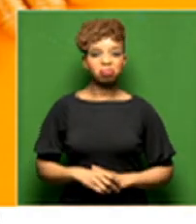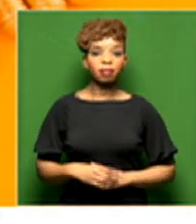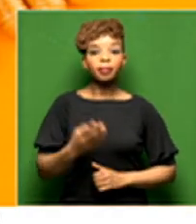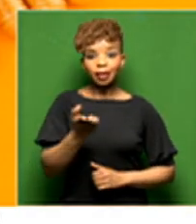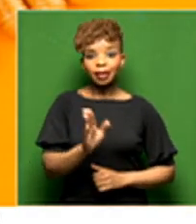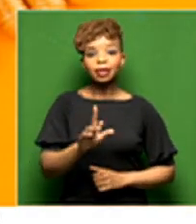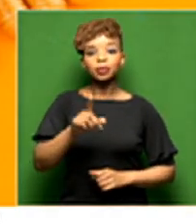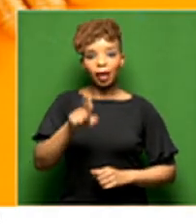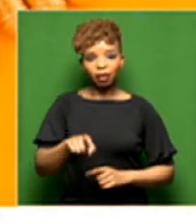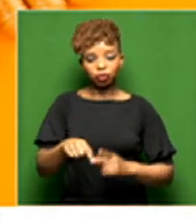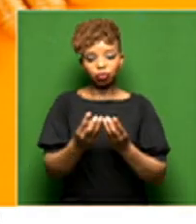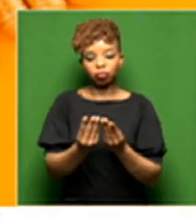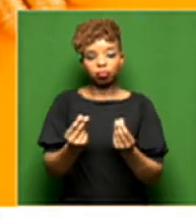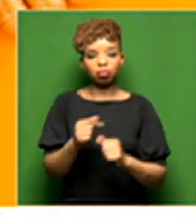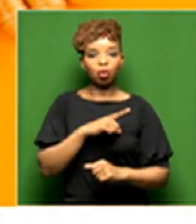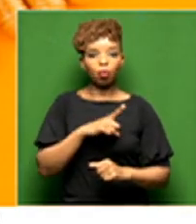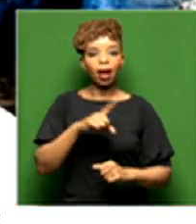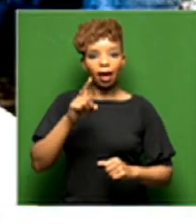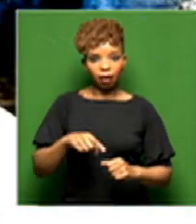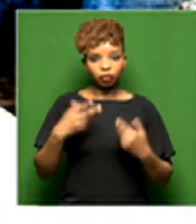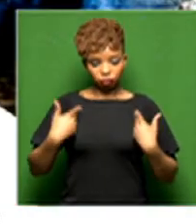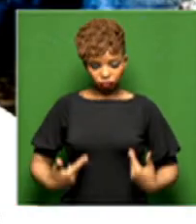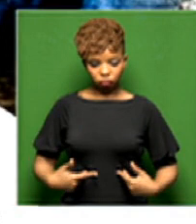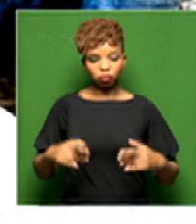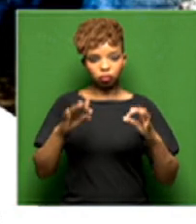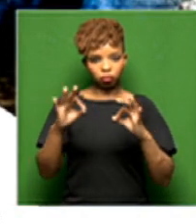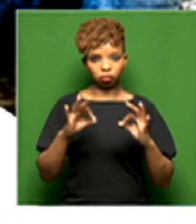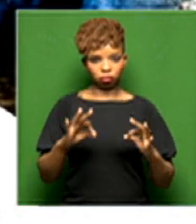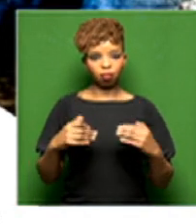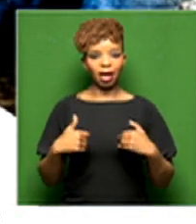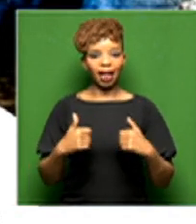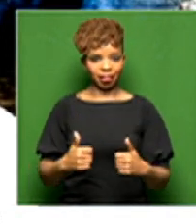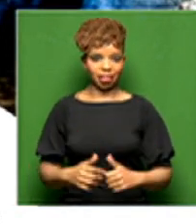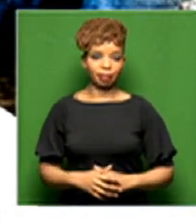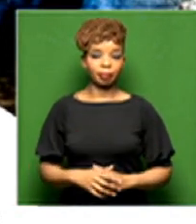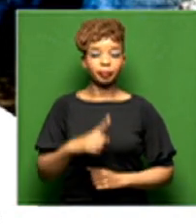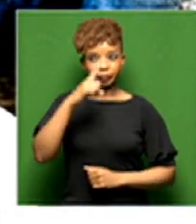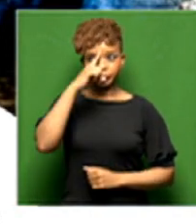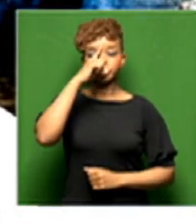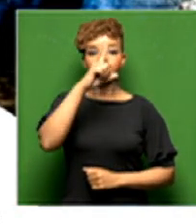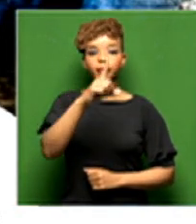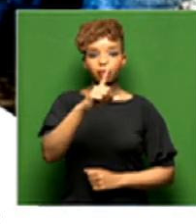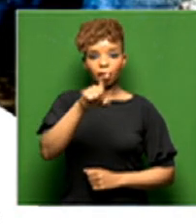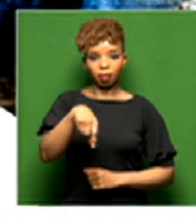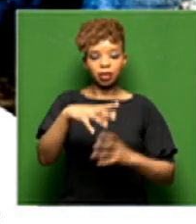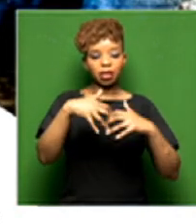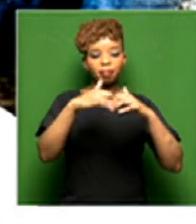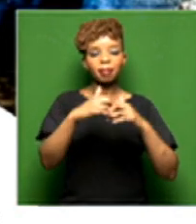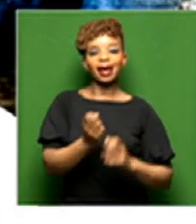have a healthy immune response. And so we wanted to take the first steps in doing this, and we've created a